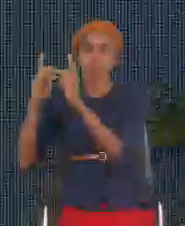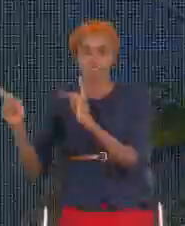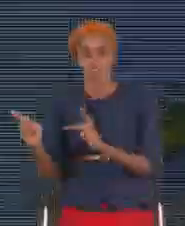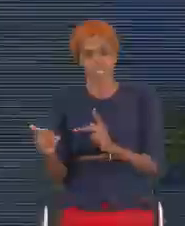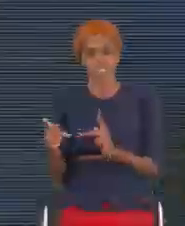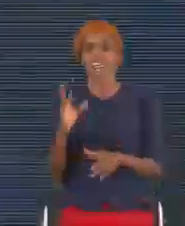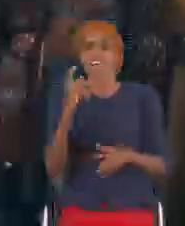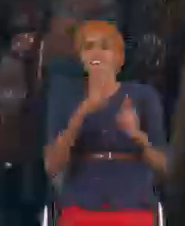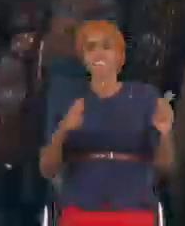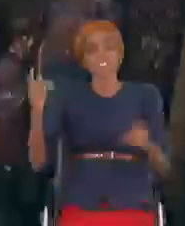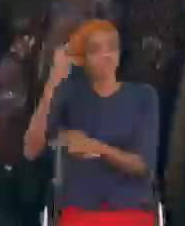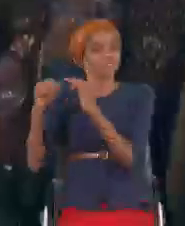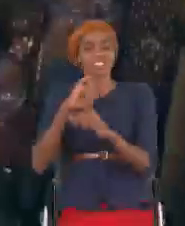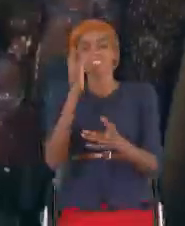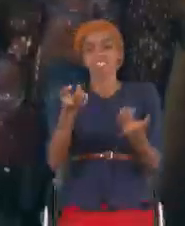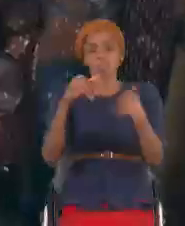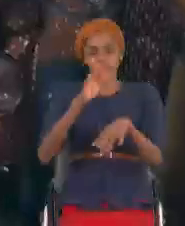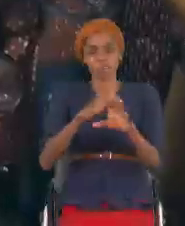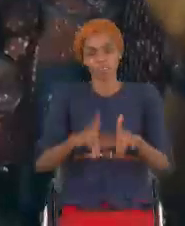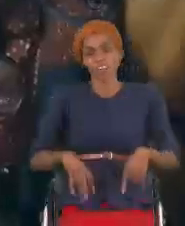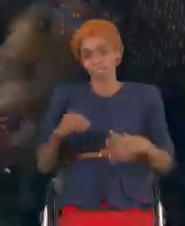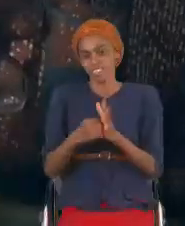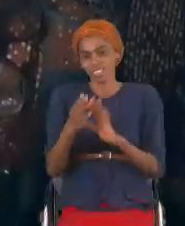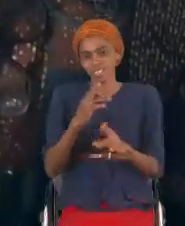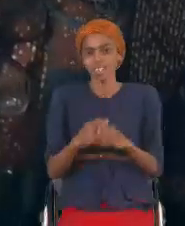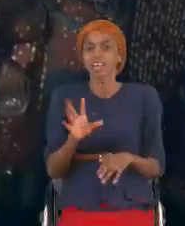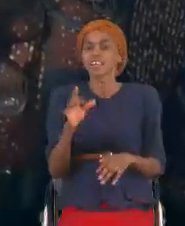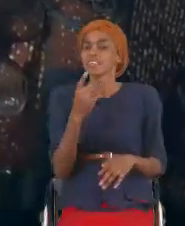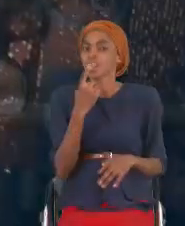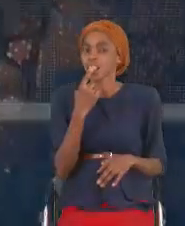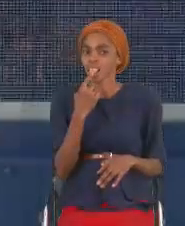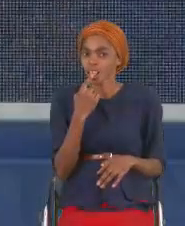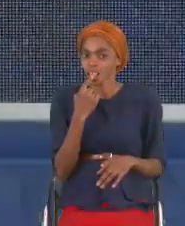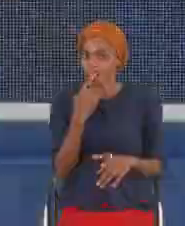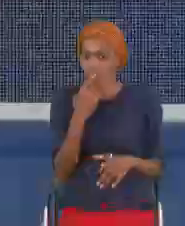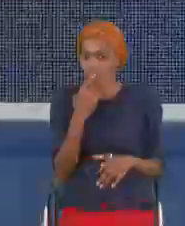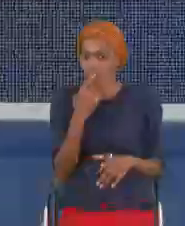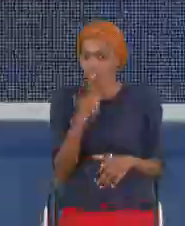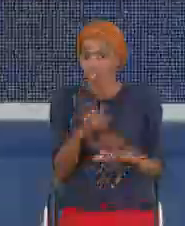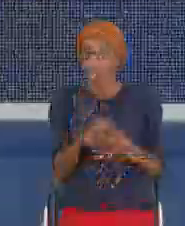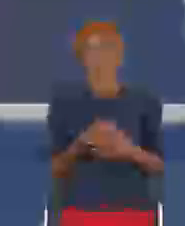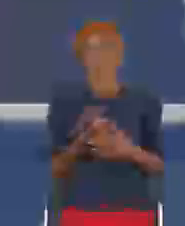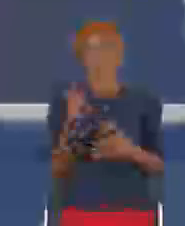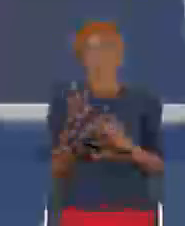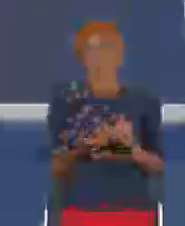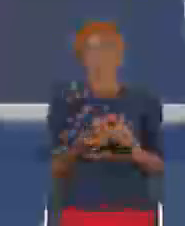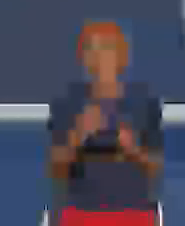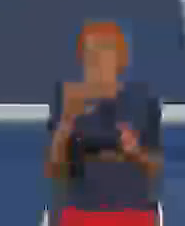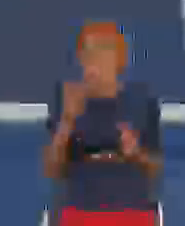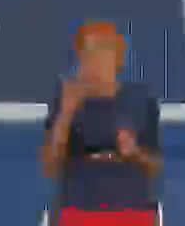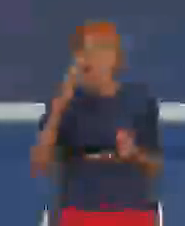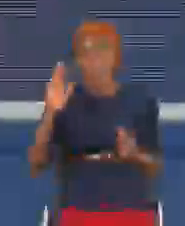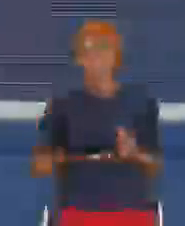prophecy is coming upon your life. Amen. He'll turn you around. Every bad, evil